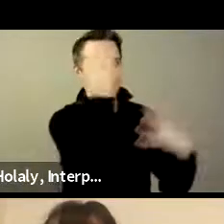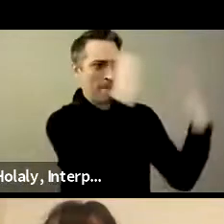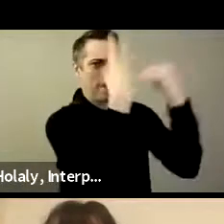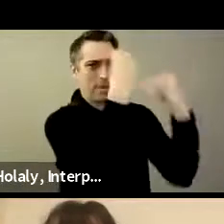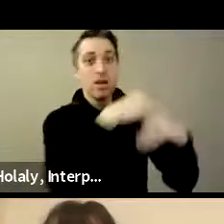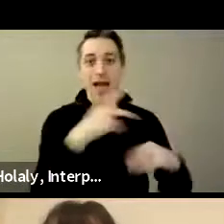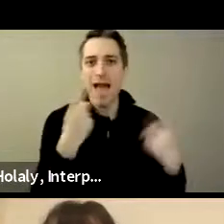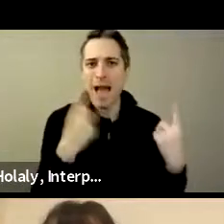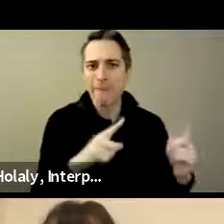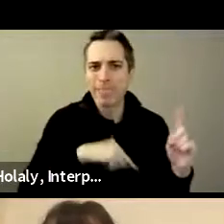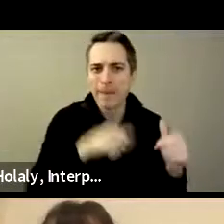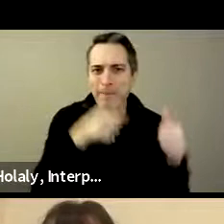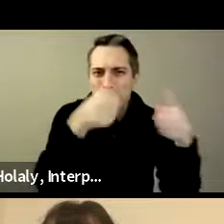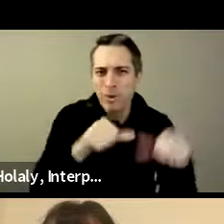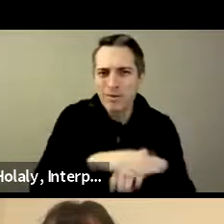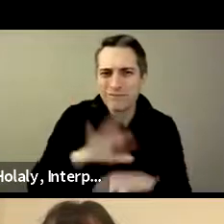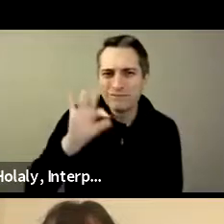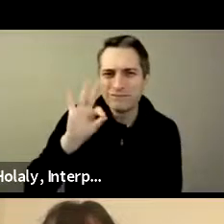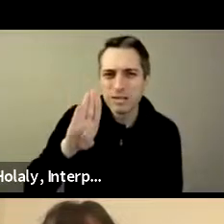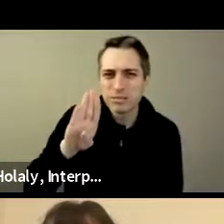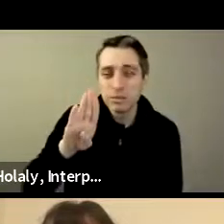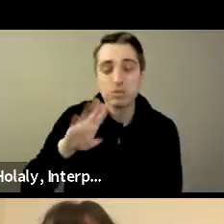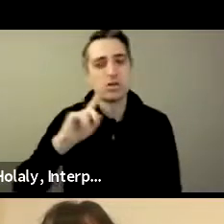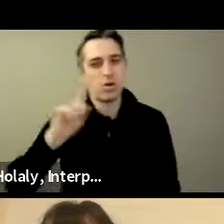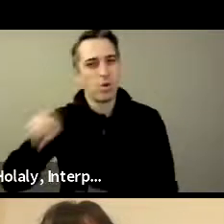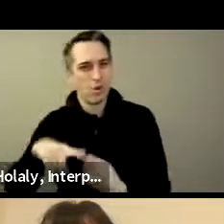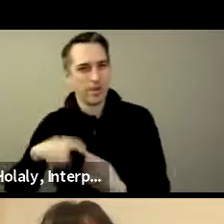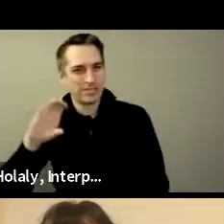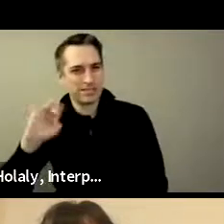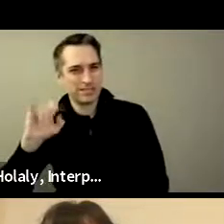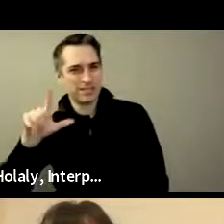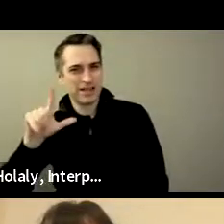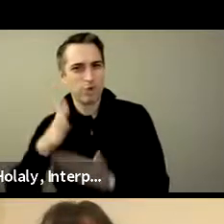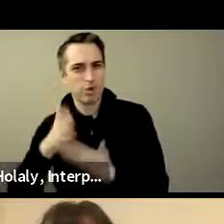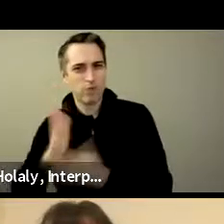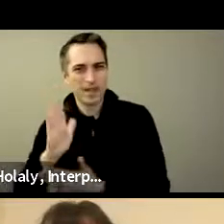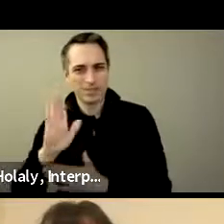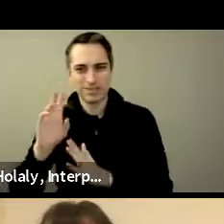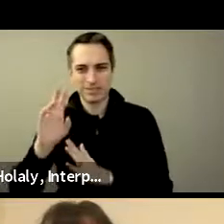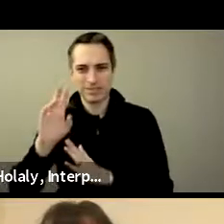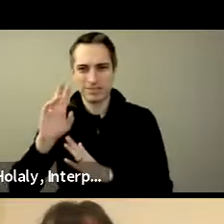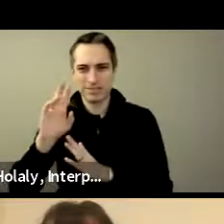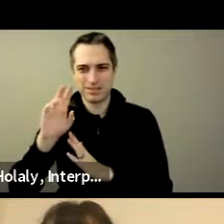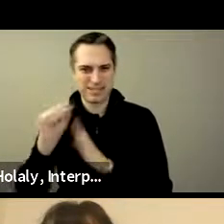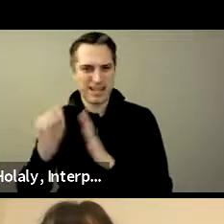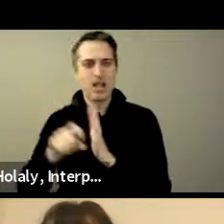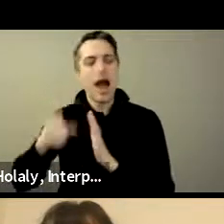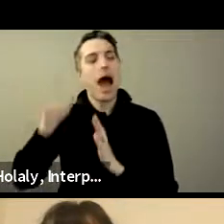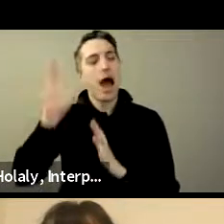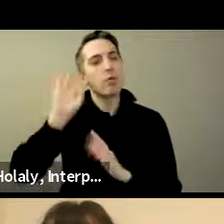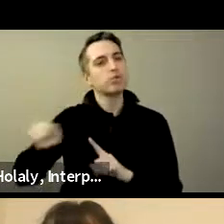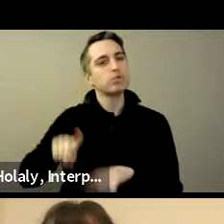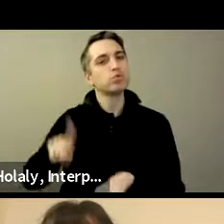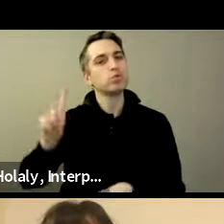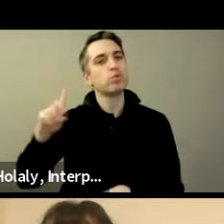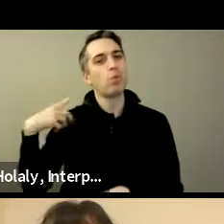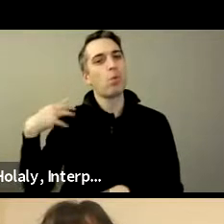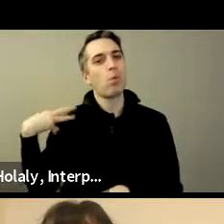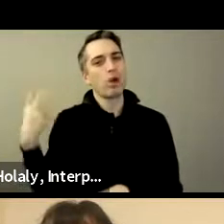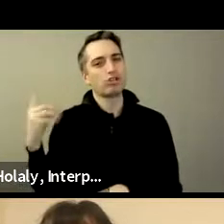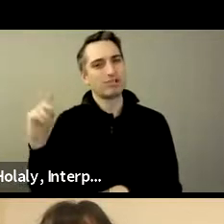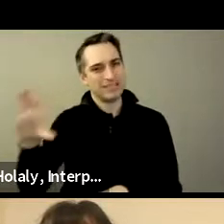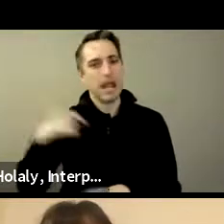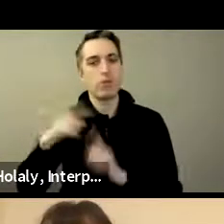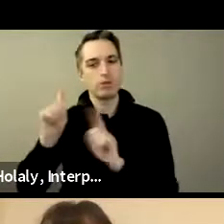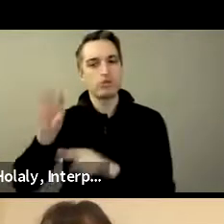Also, with the civil rights, the state, I go to D.C. a lot. I was in D.C. last time pre-pandemic in February to speak to